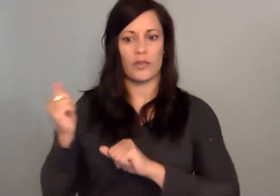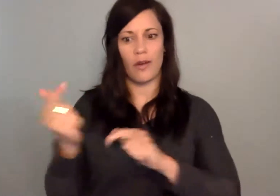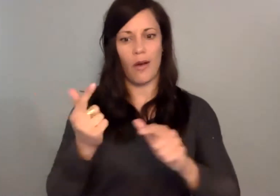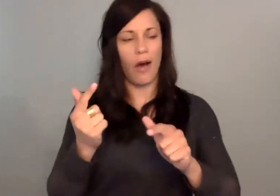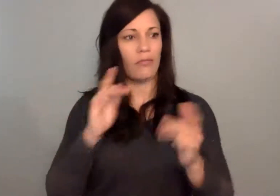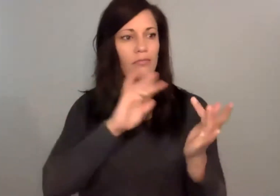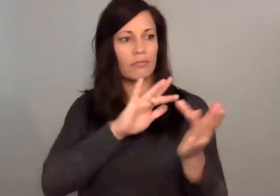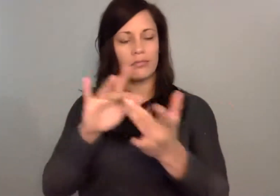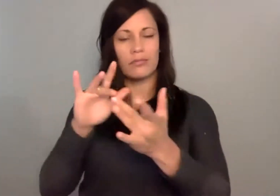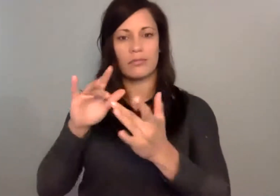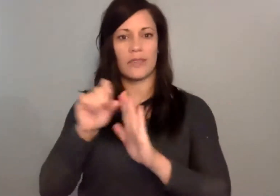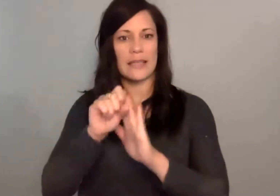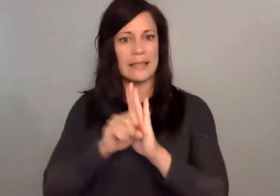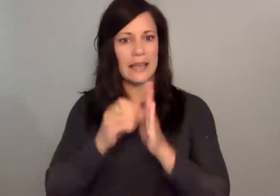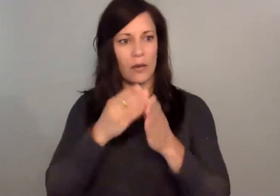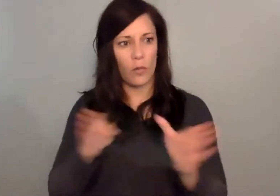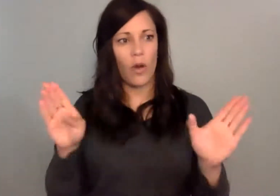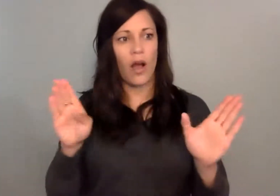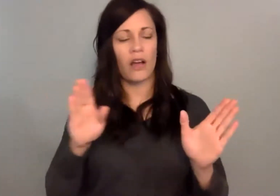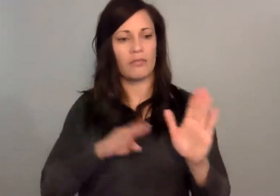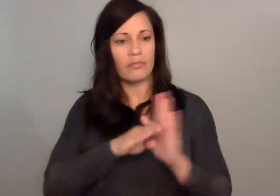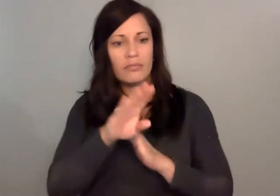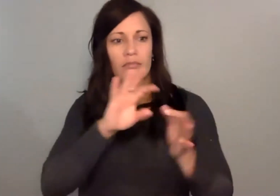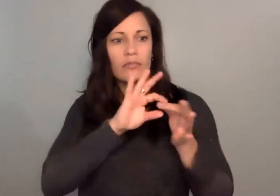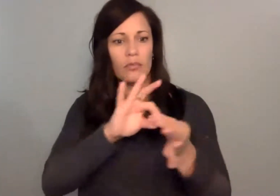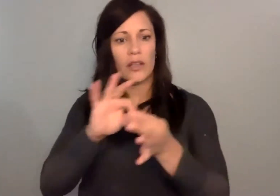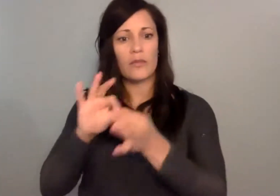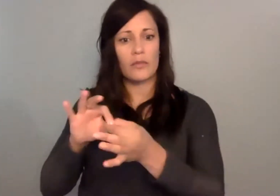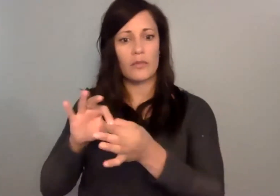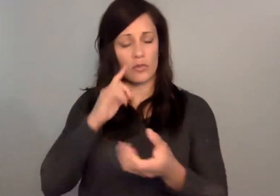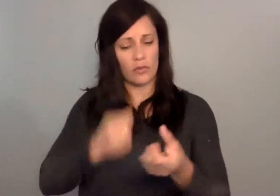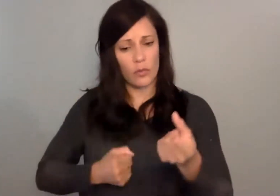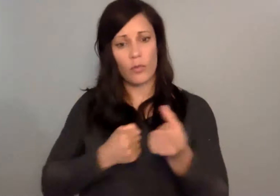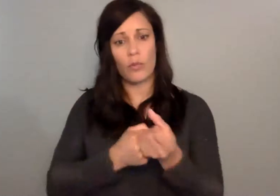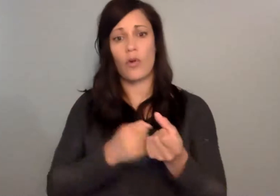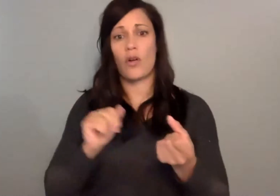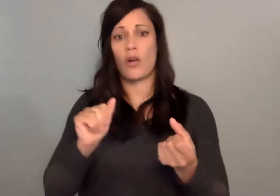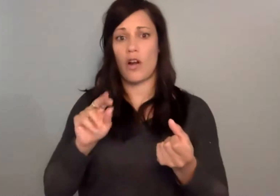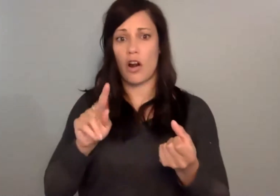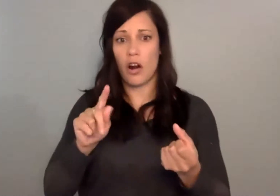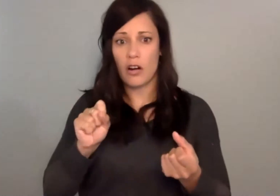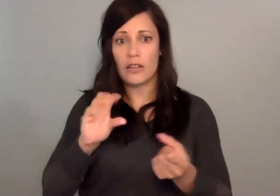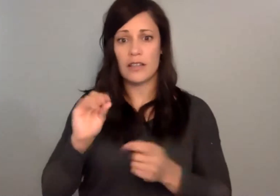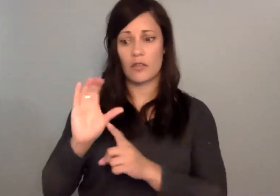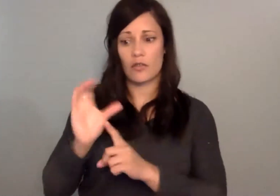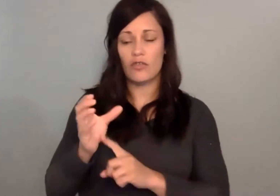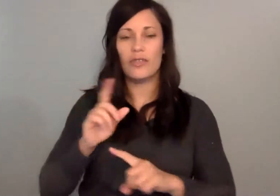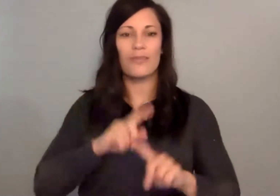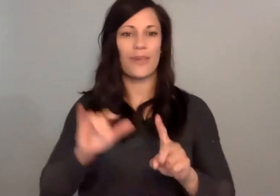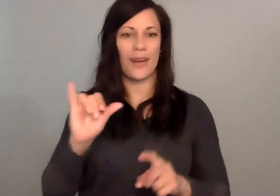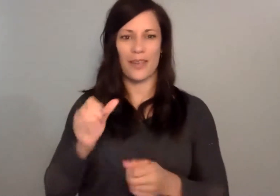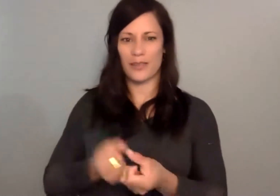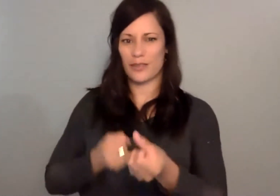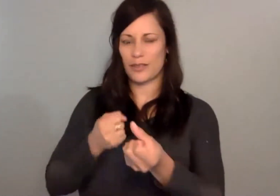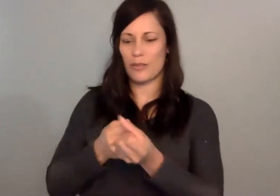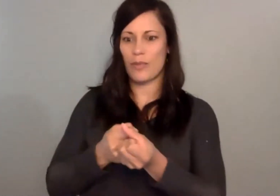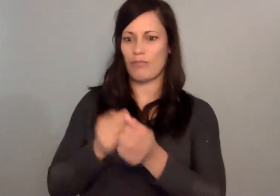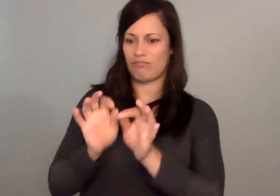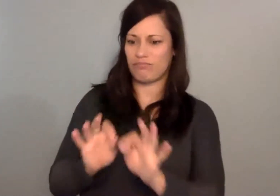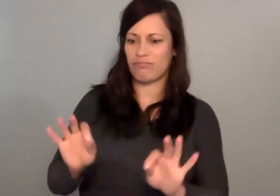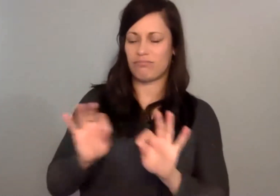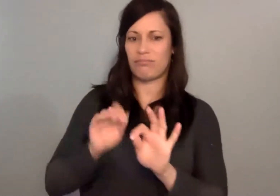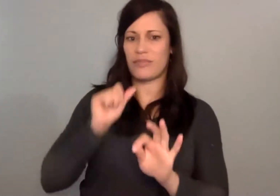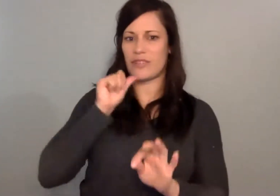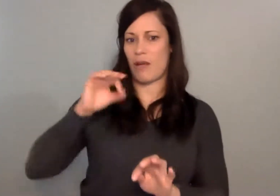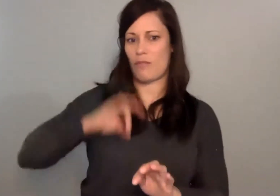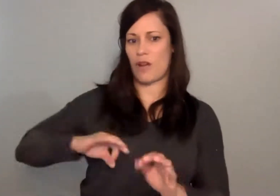new relationships, not only to support a broad base of arts and culture, but also to support vital nonprofit community